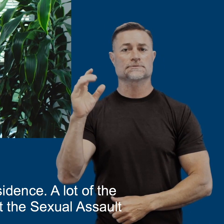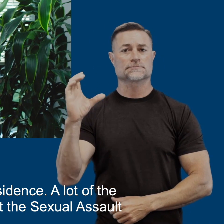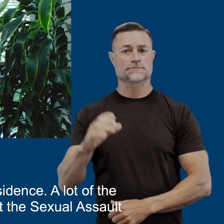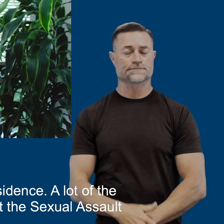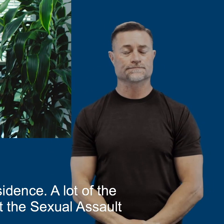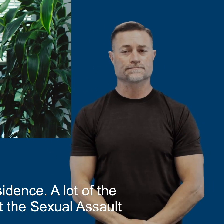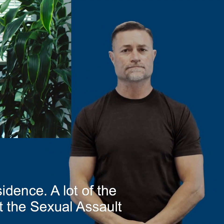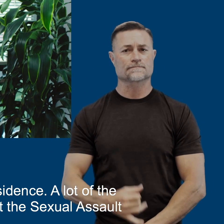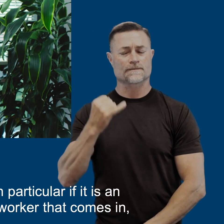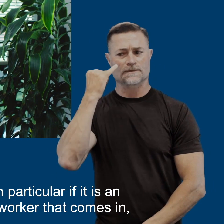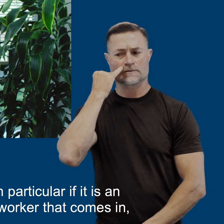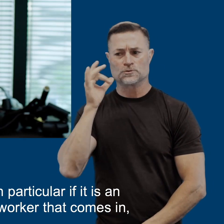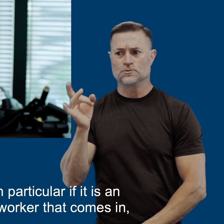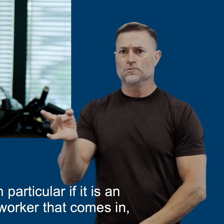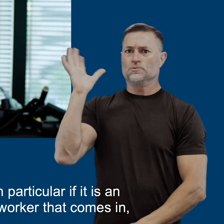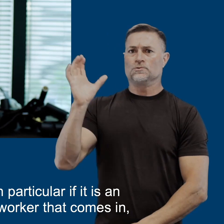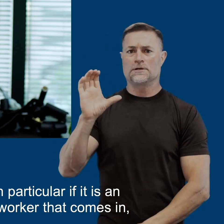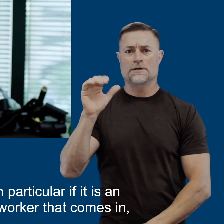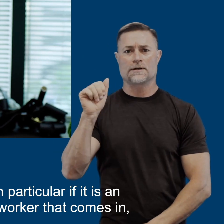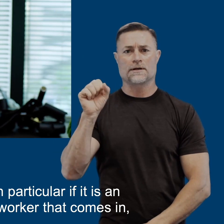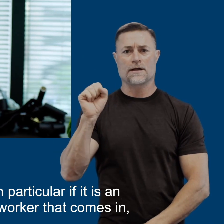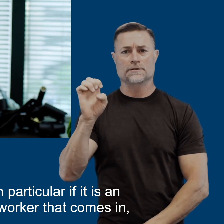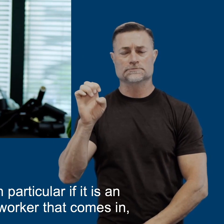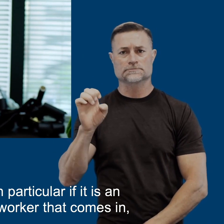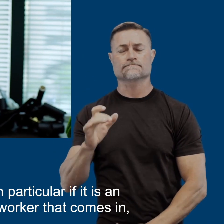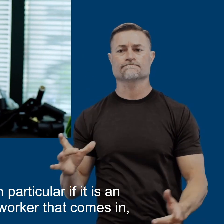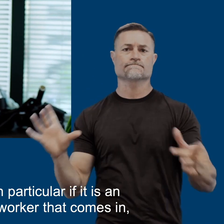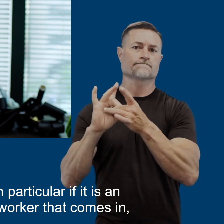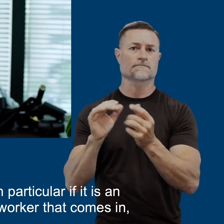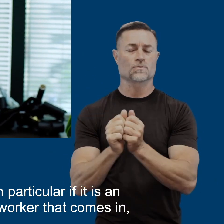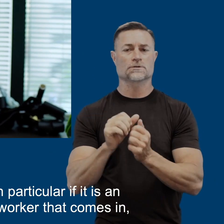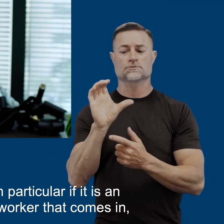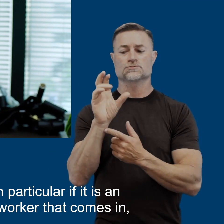actually reported at the Sex Assault Treatment Center. And in particular, if it's an acute case, the crisis worker